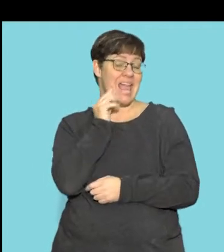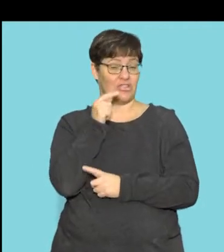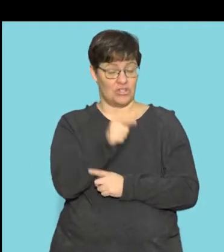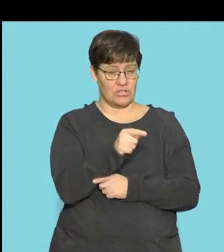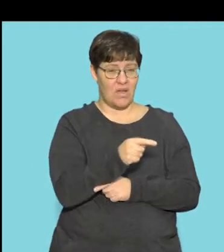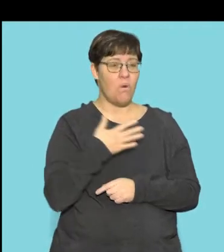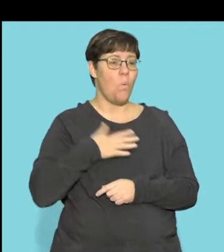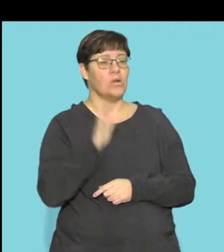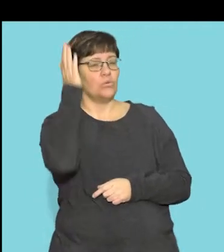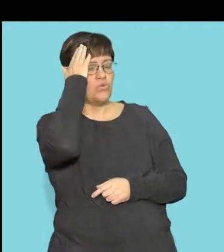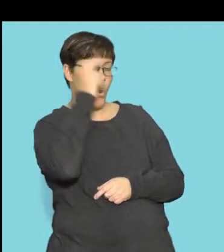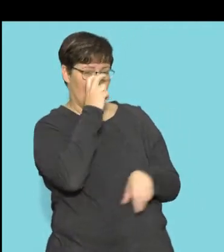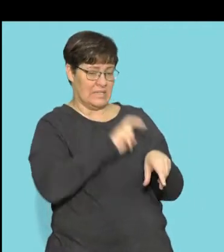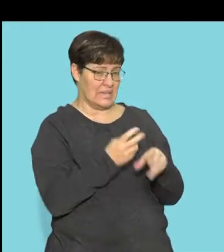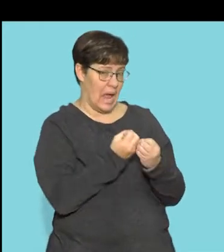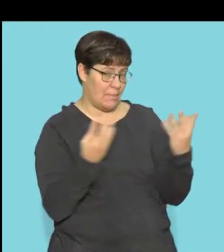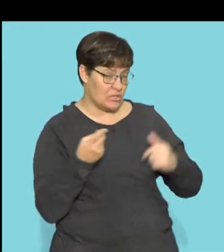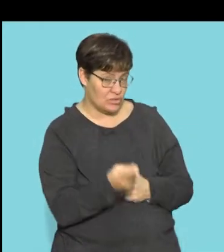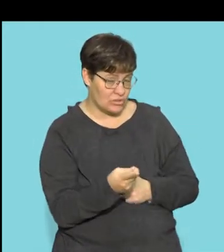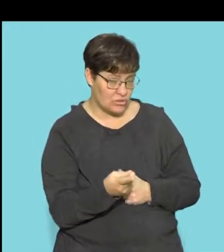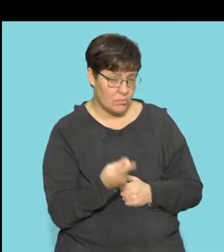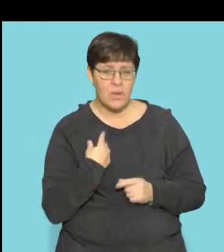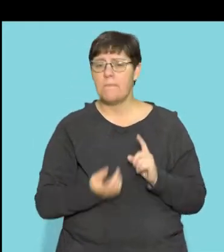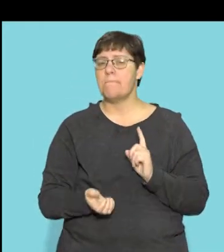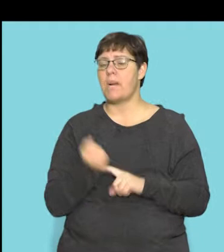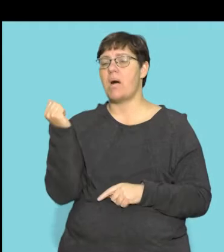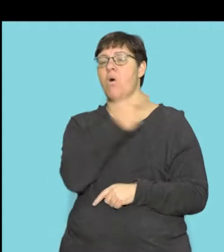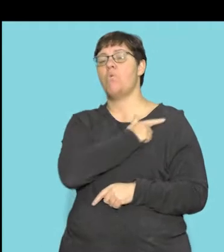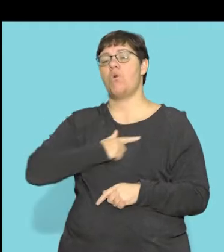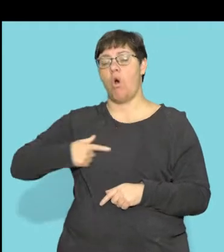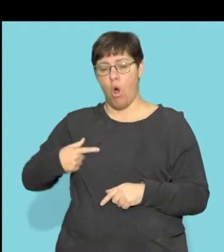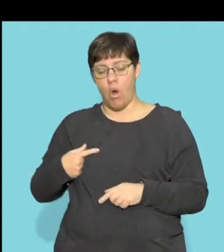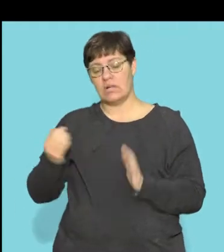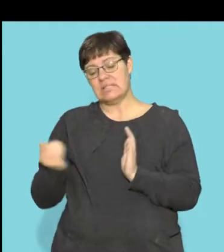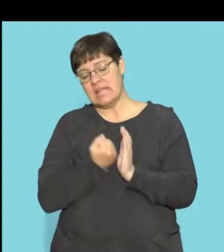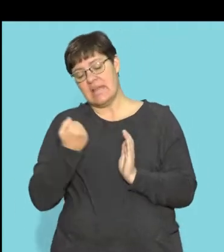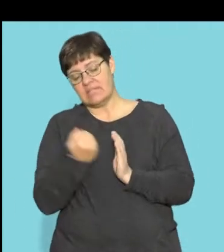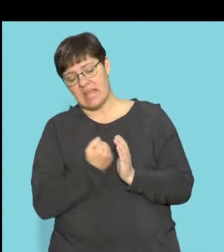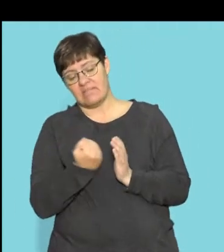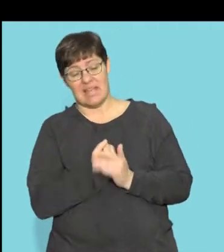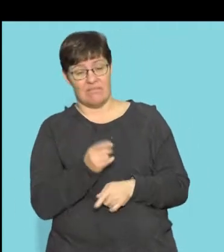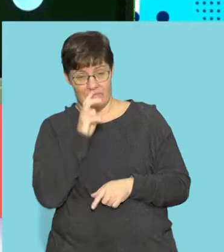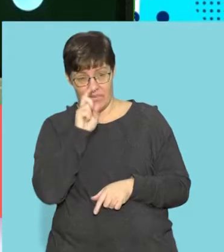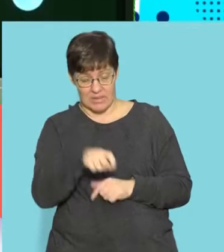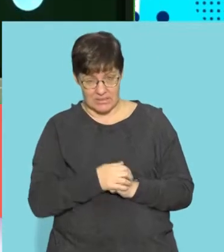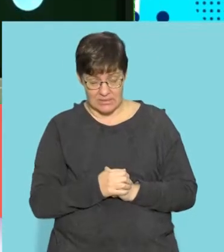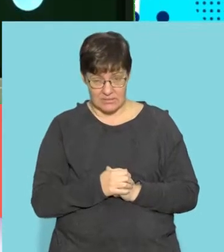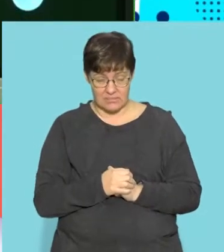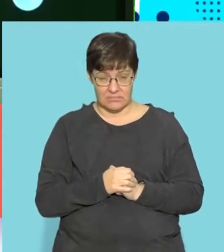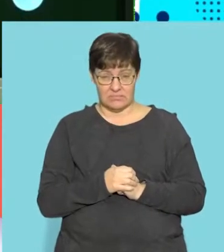will need, you can also find out how long it will take. Now, with this one that we just did,